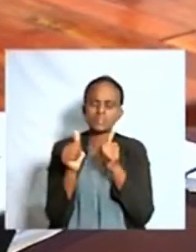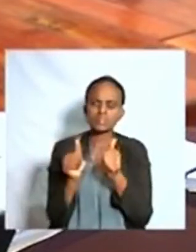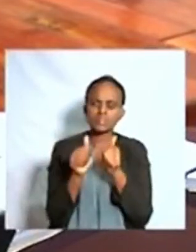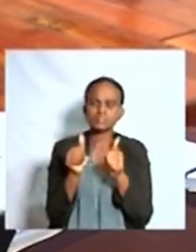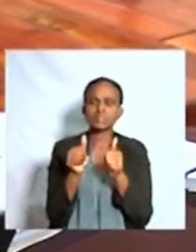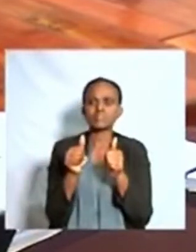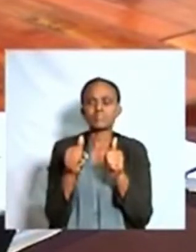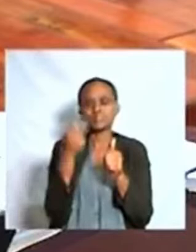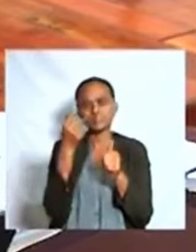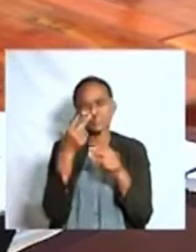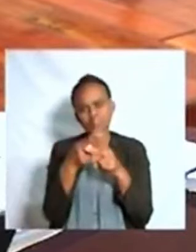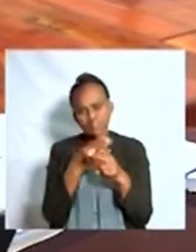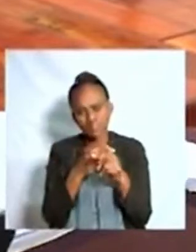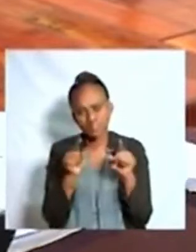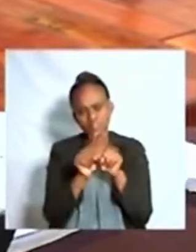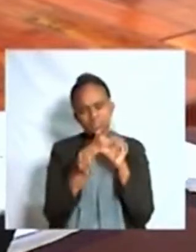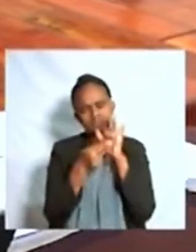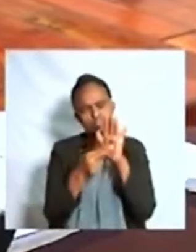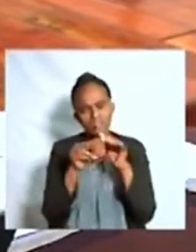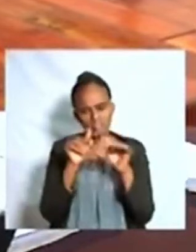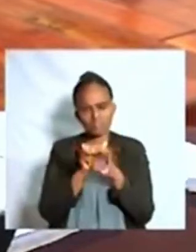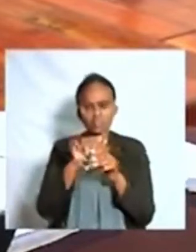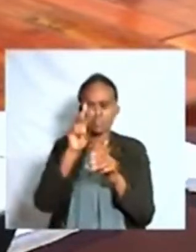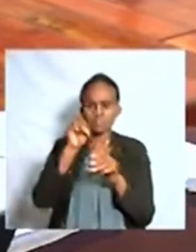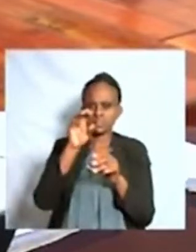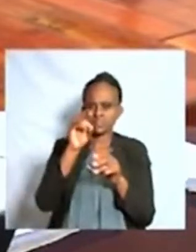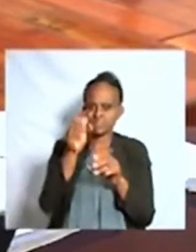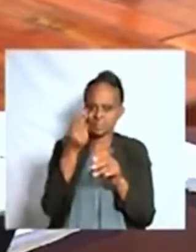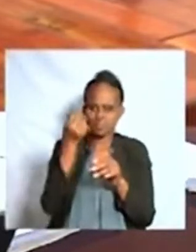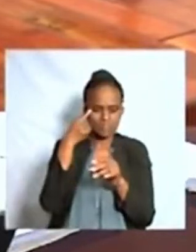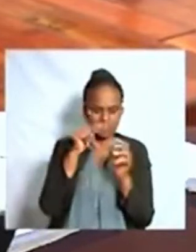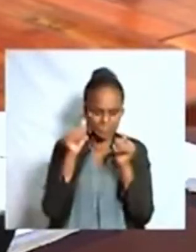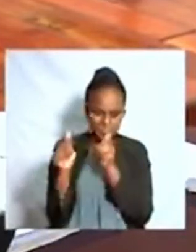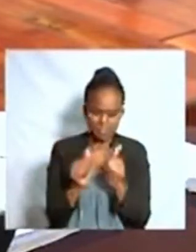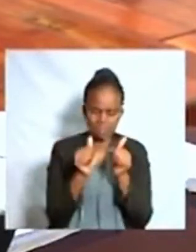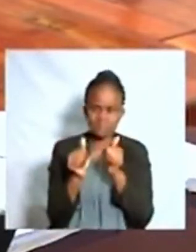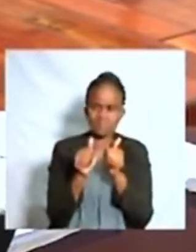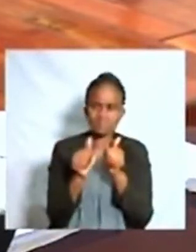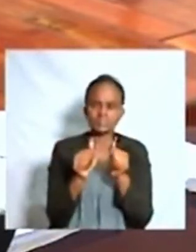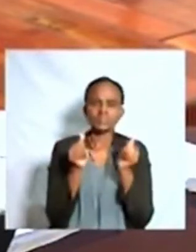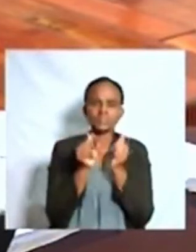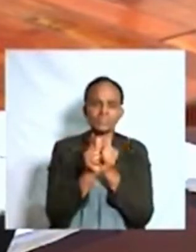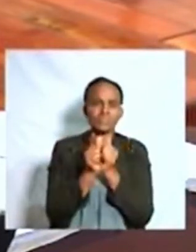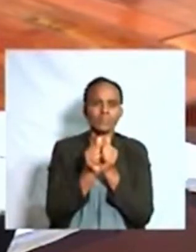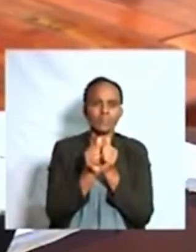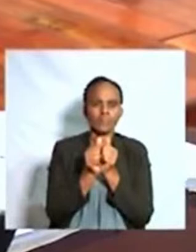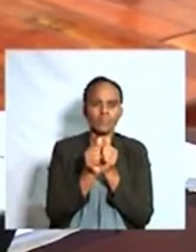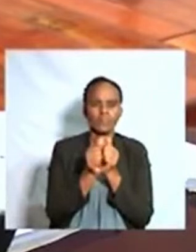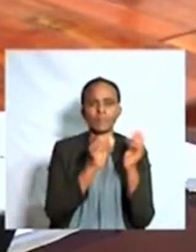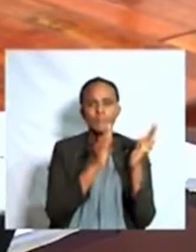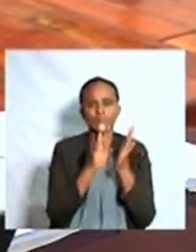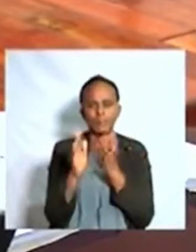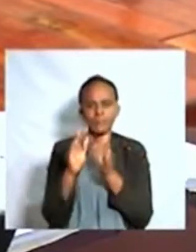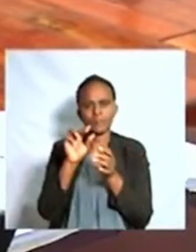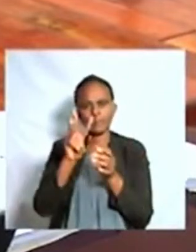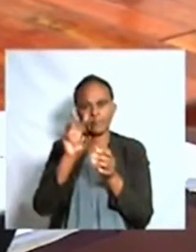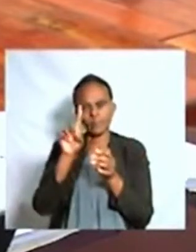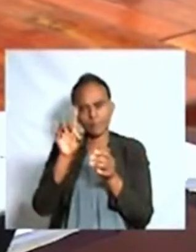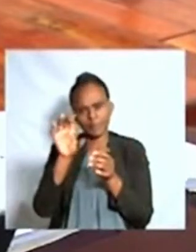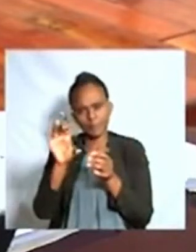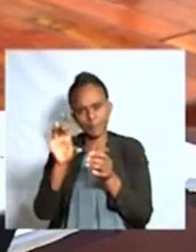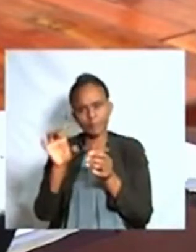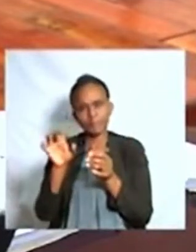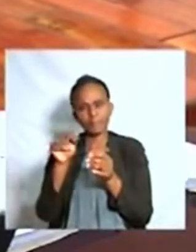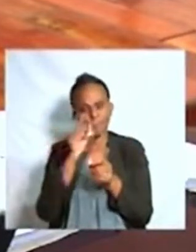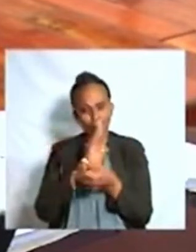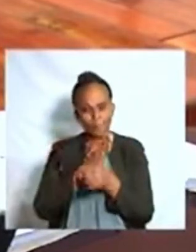a month. As indicated in our memorandum, this was for activities pertaining to the setting up of the WDCs